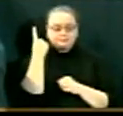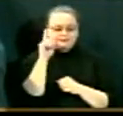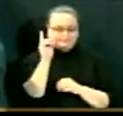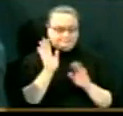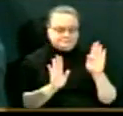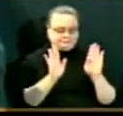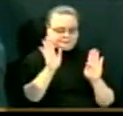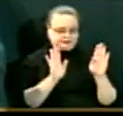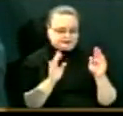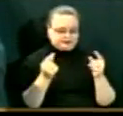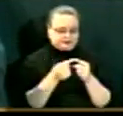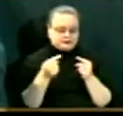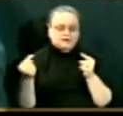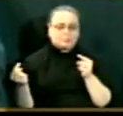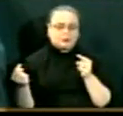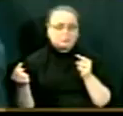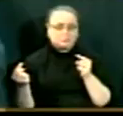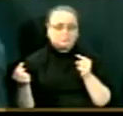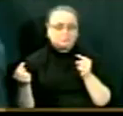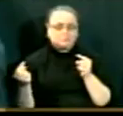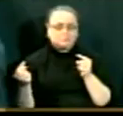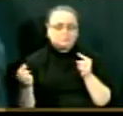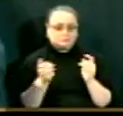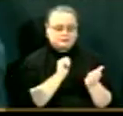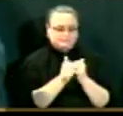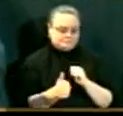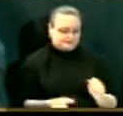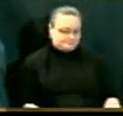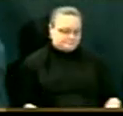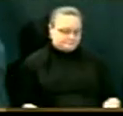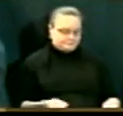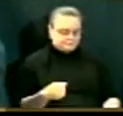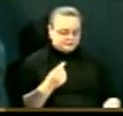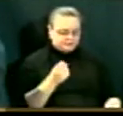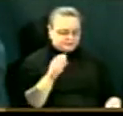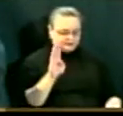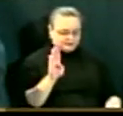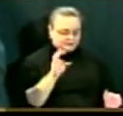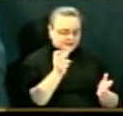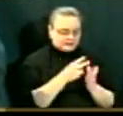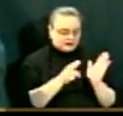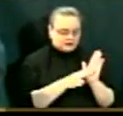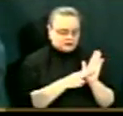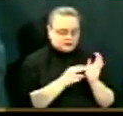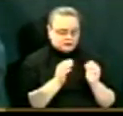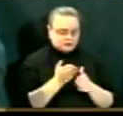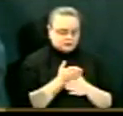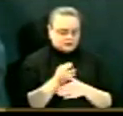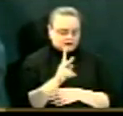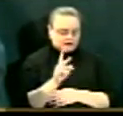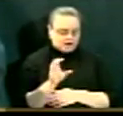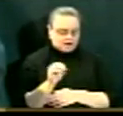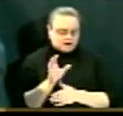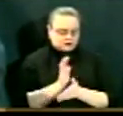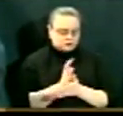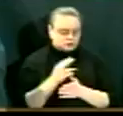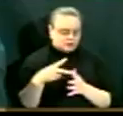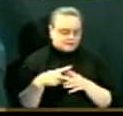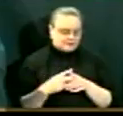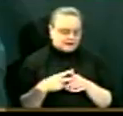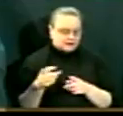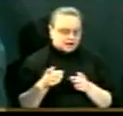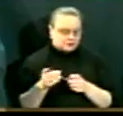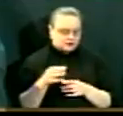say aye. Aye. All opposed? Motion carries. 11B, approve contract between Knox County Schools Maintenance and